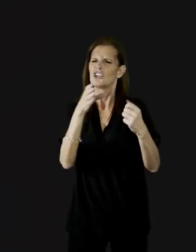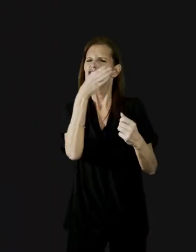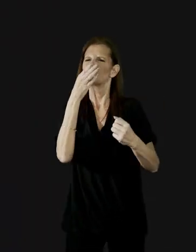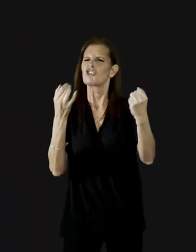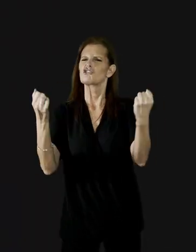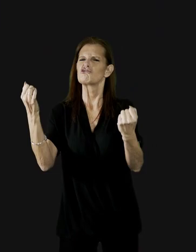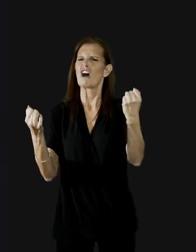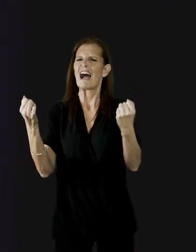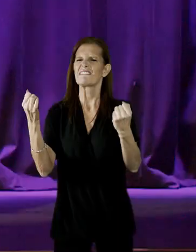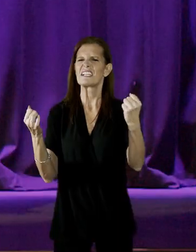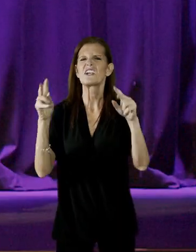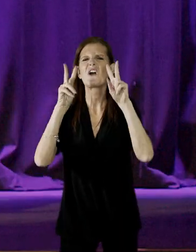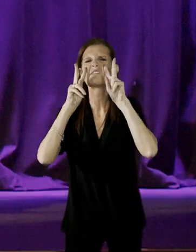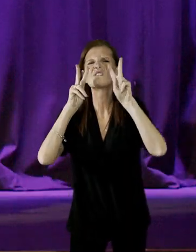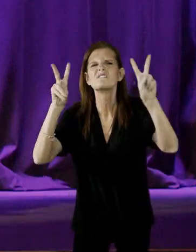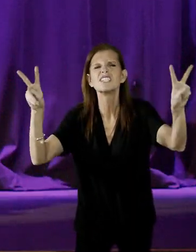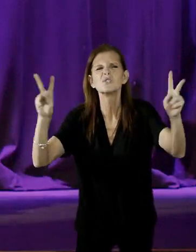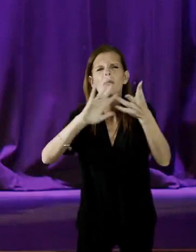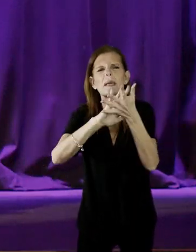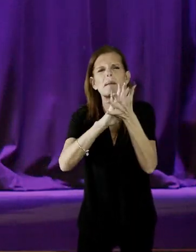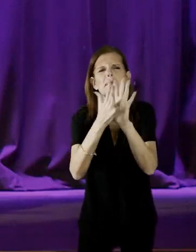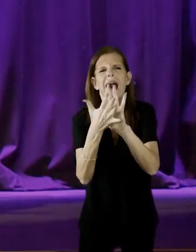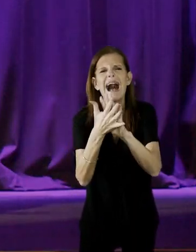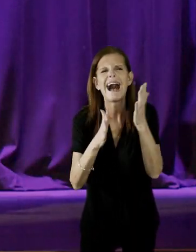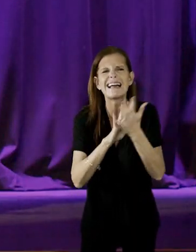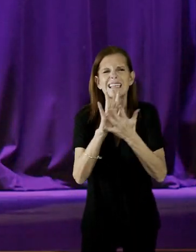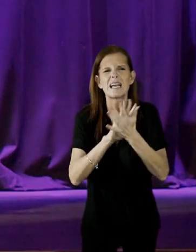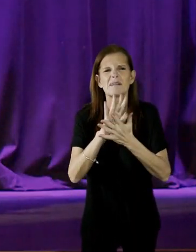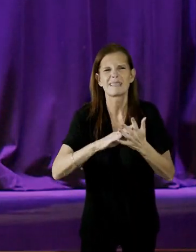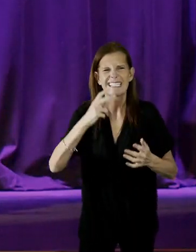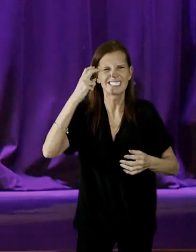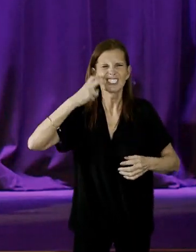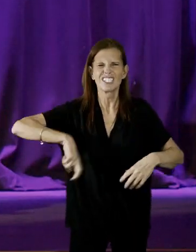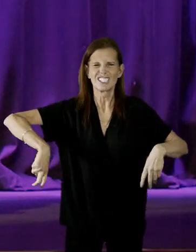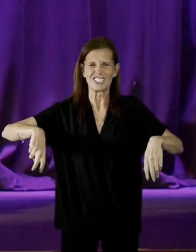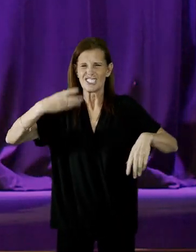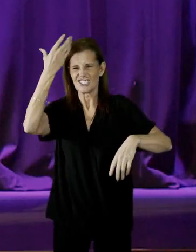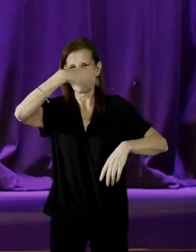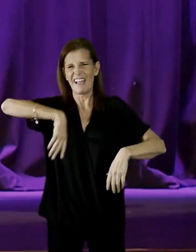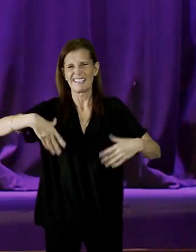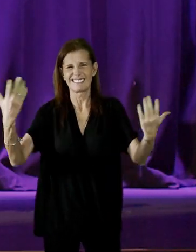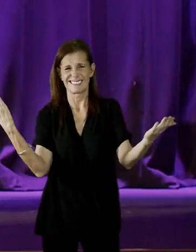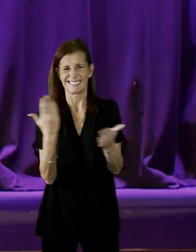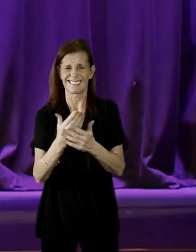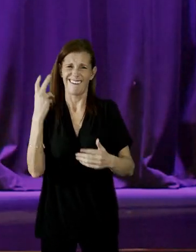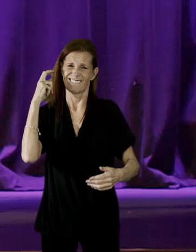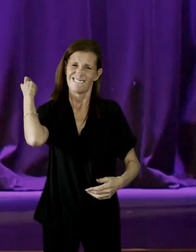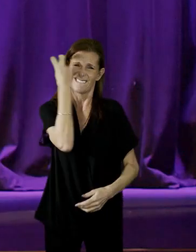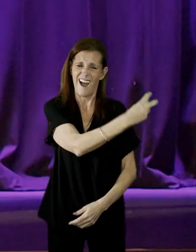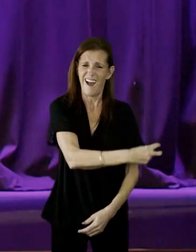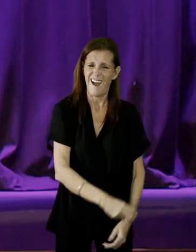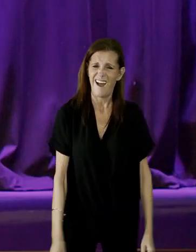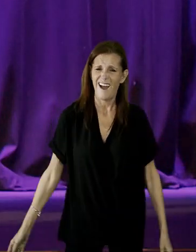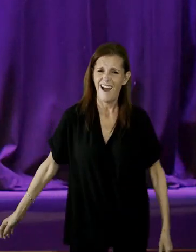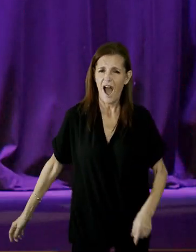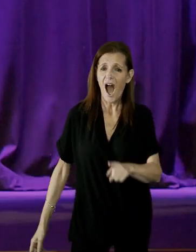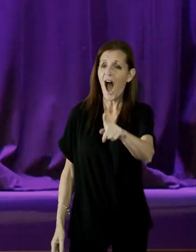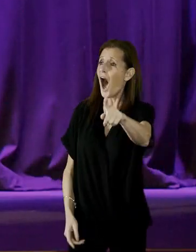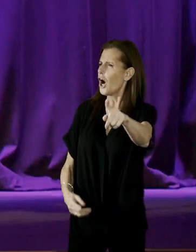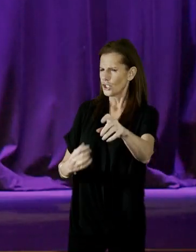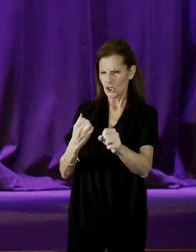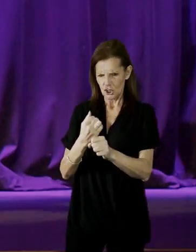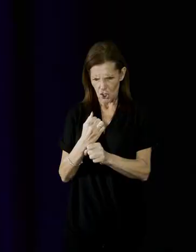That was visually impaired, a polite way of saying they were shit-faced. And people were like, so I know what you're thinking, Georgie, why are you